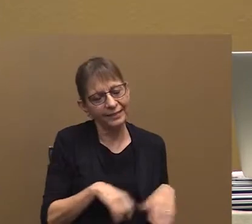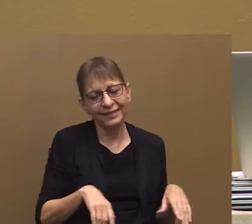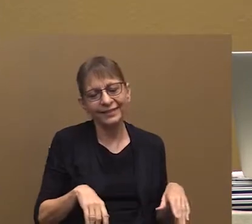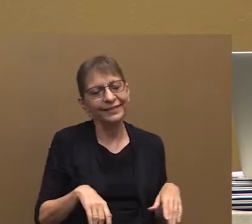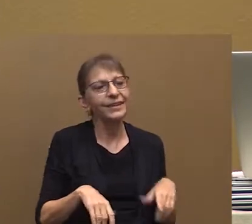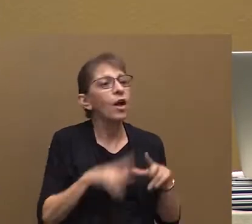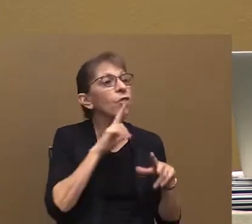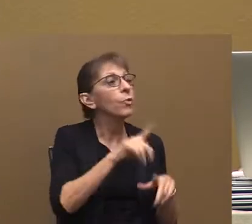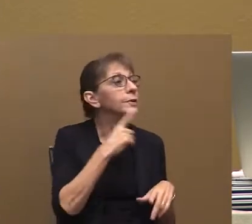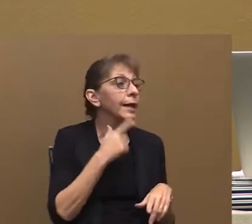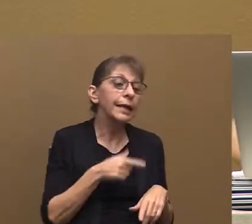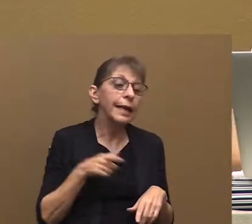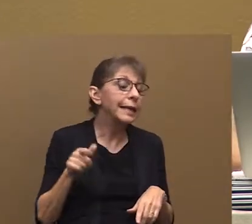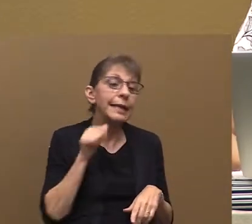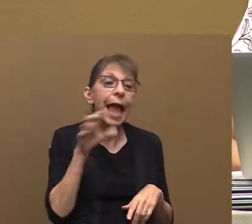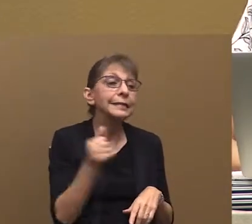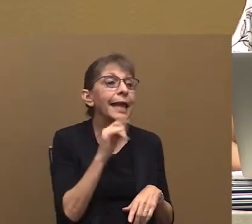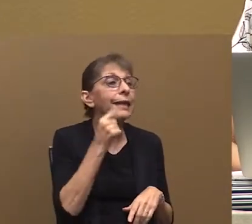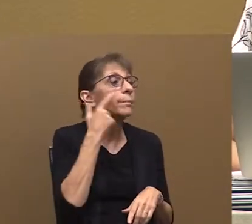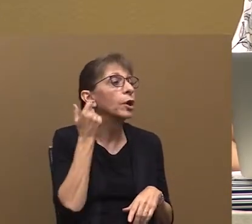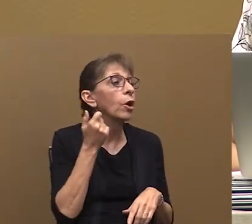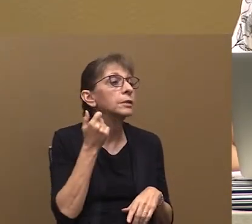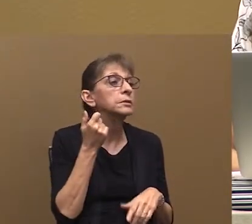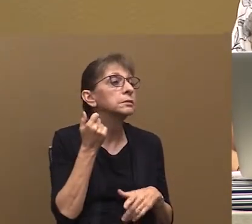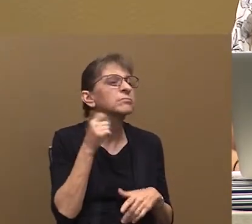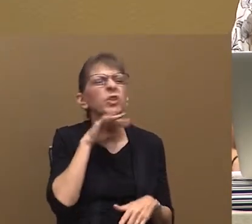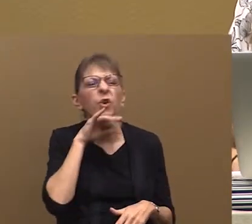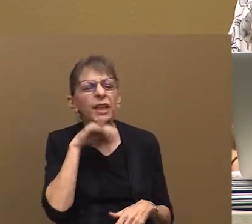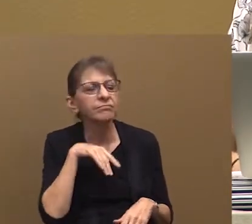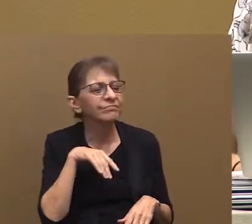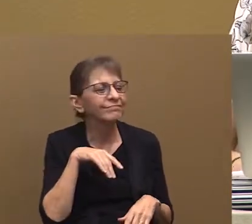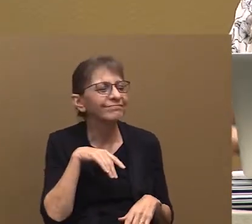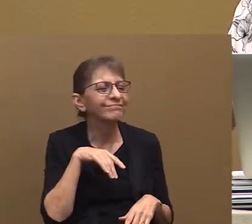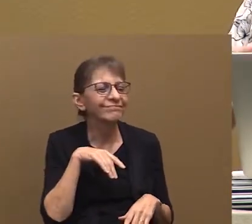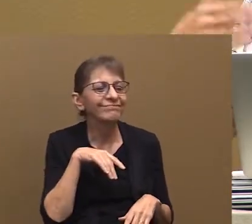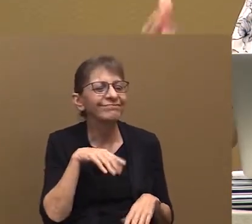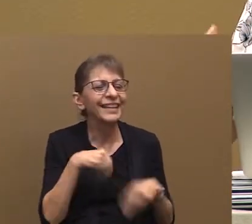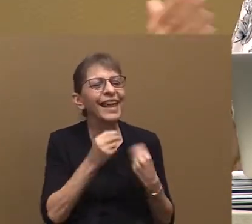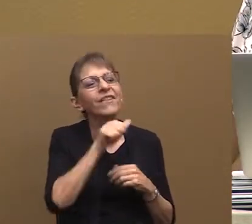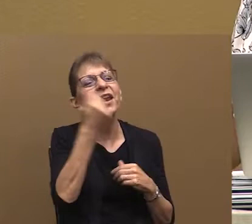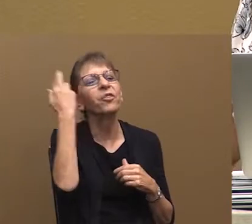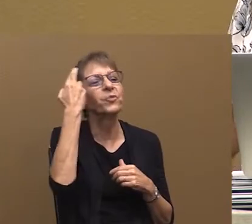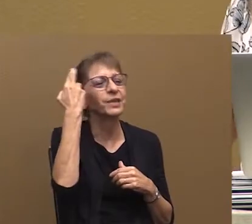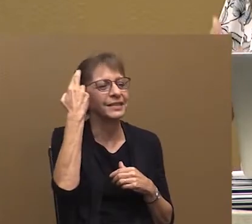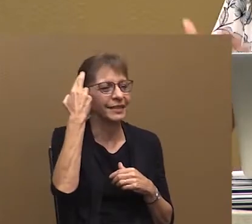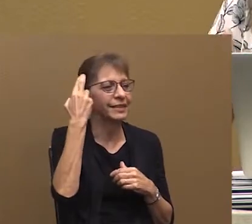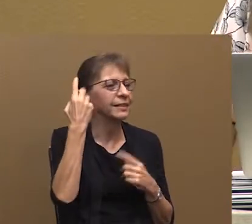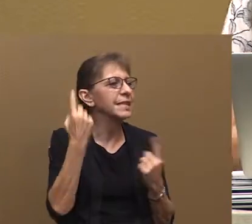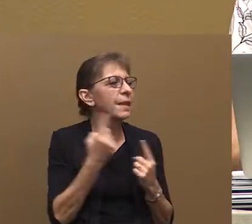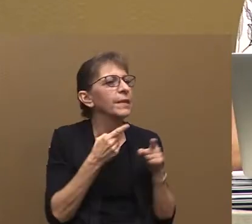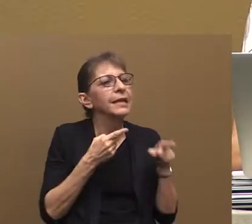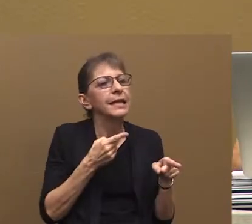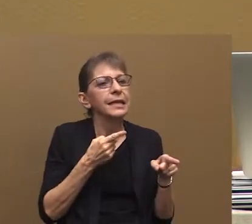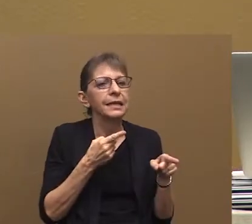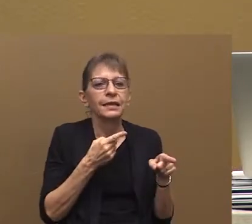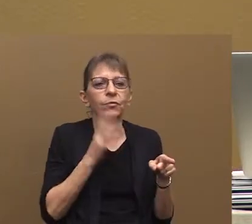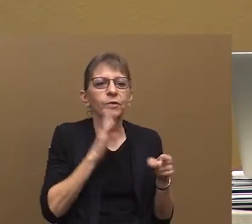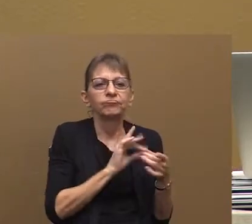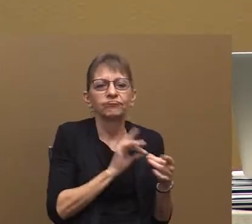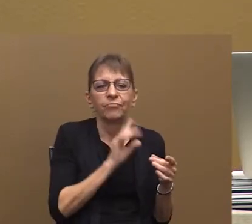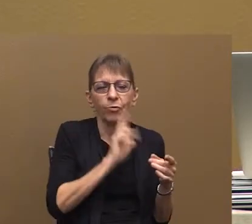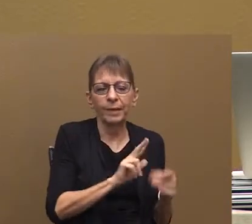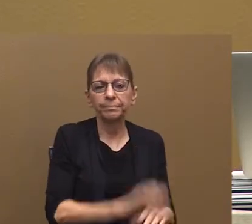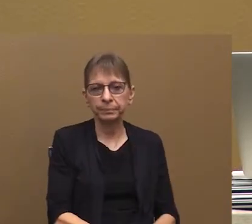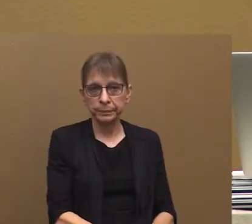He just said, well, he didn't take it because it's dirty, and gave, another reason, something that he might